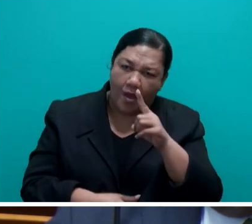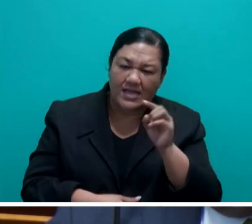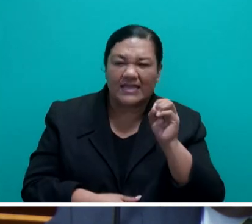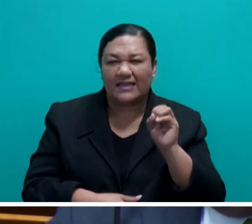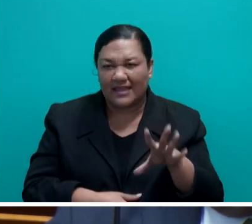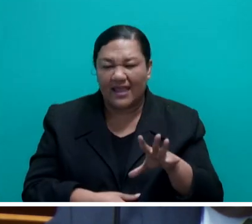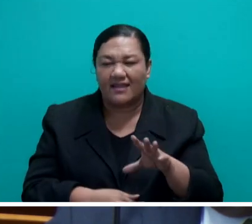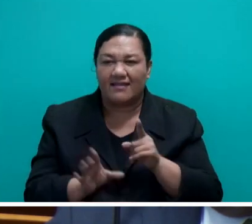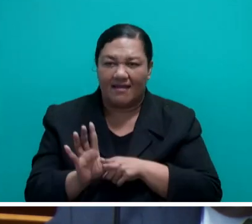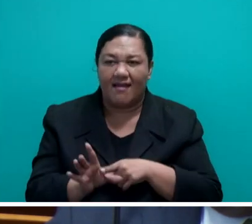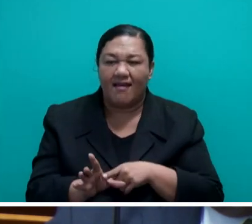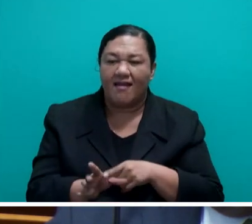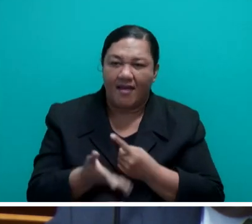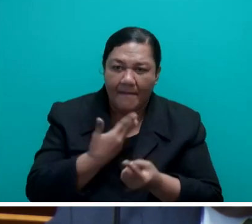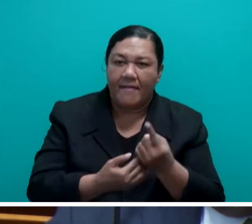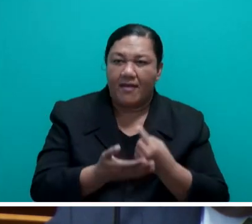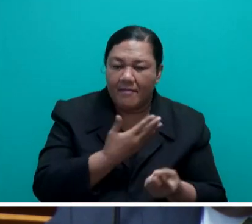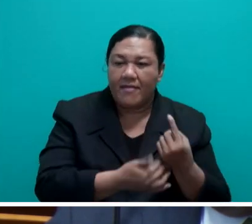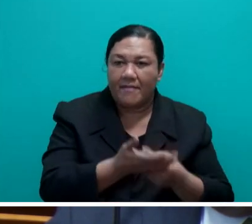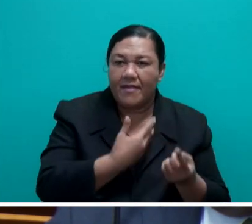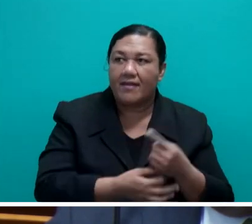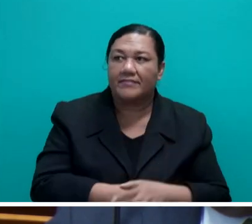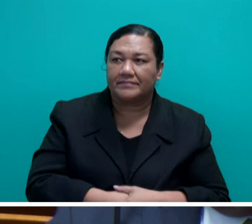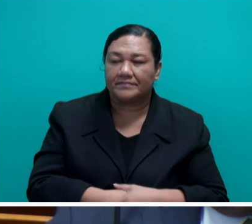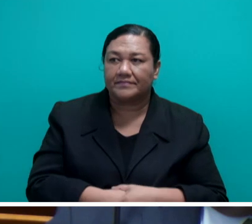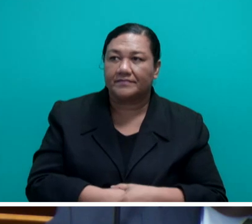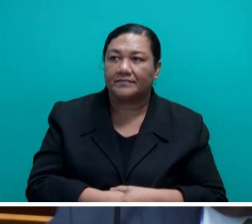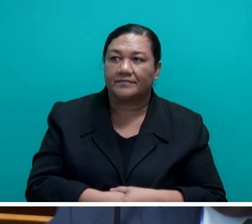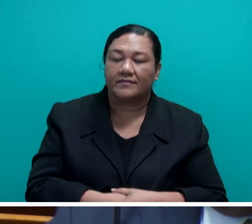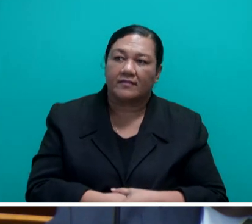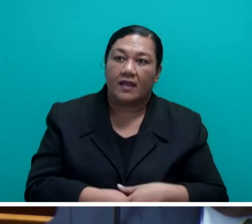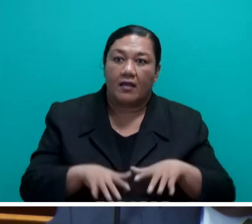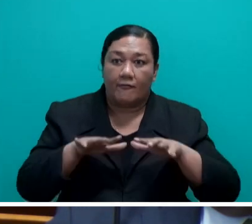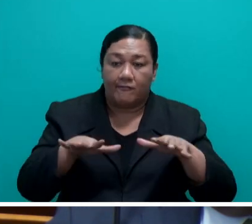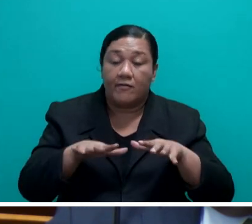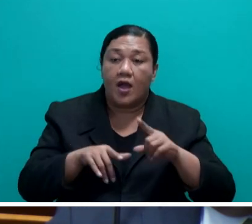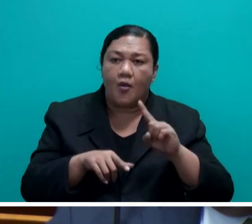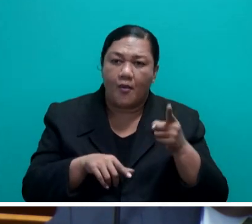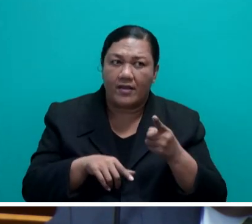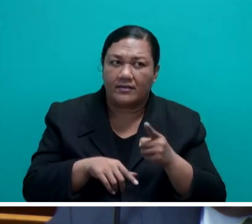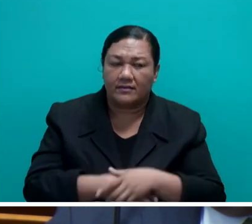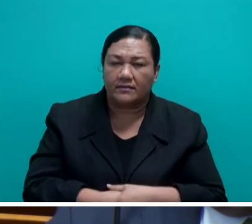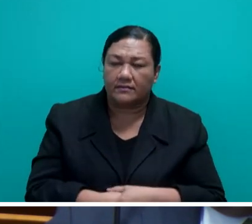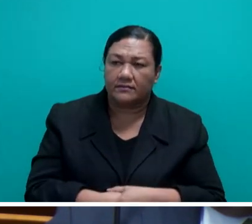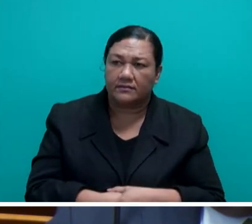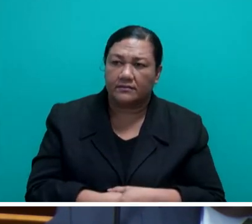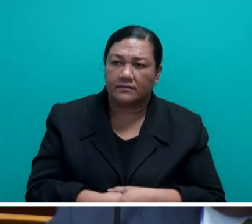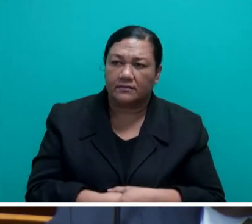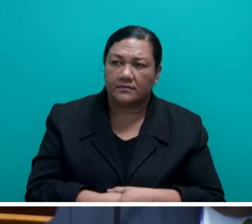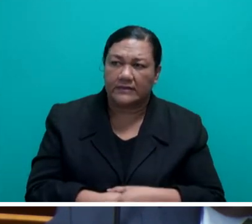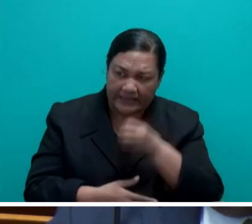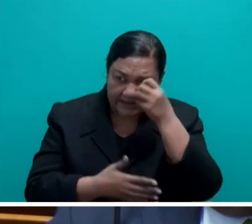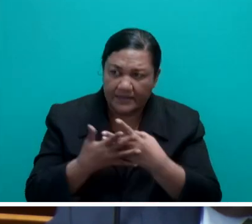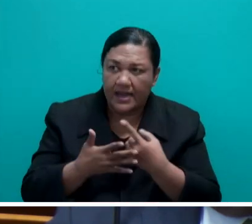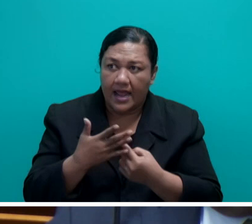and seismic activity with a magnitude of 5.8 MB was also experienced. Structural